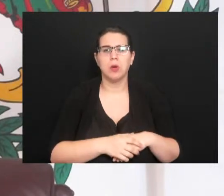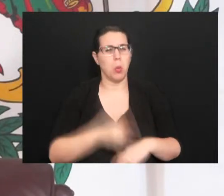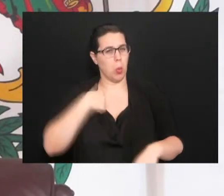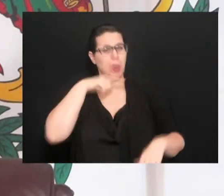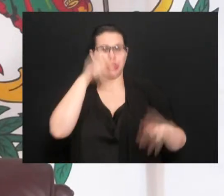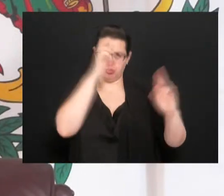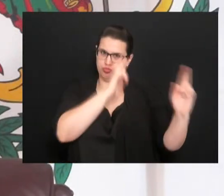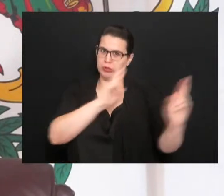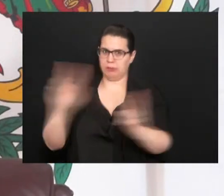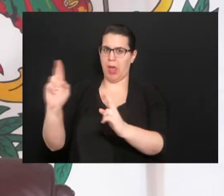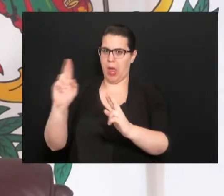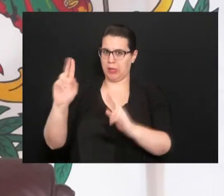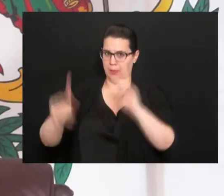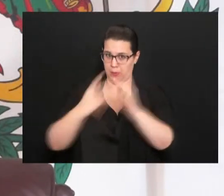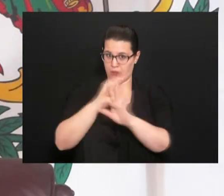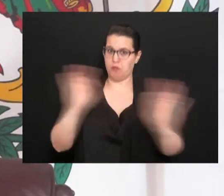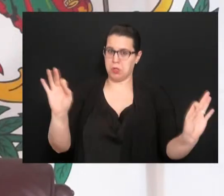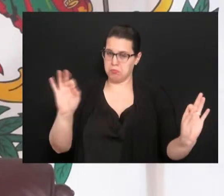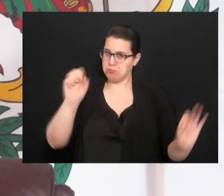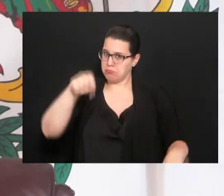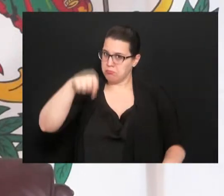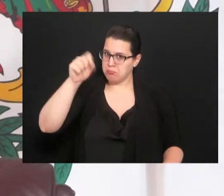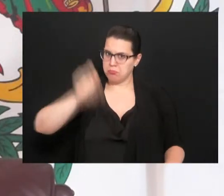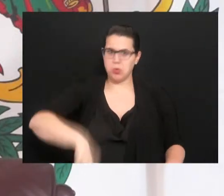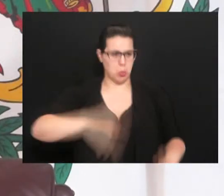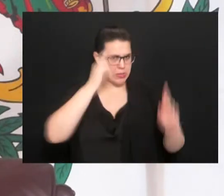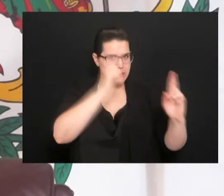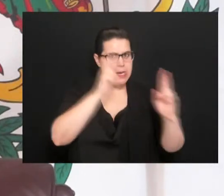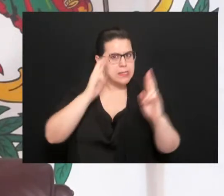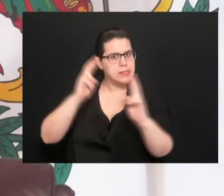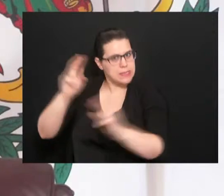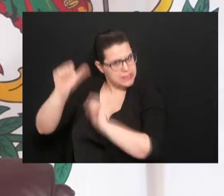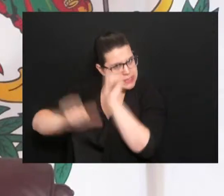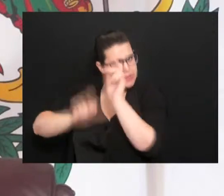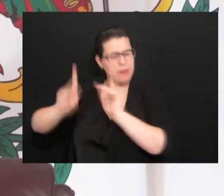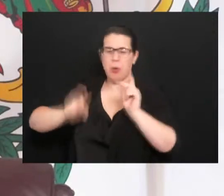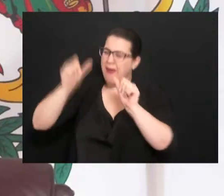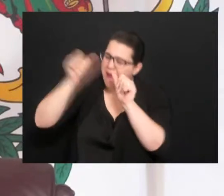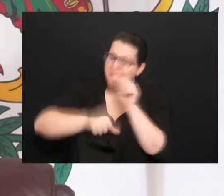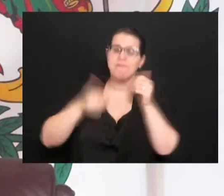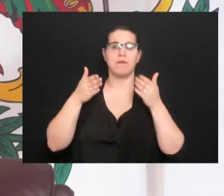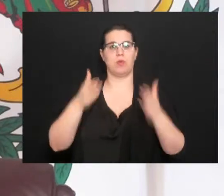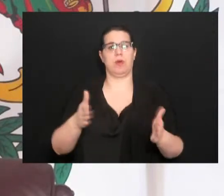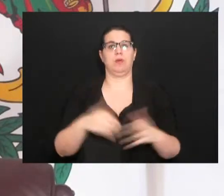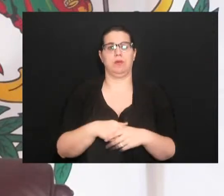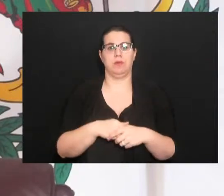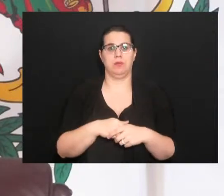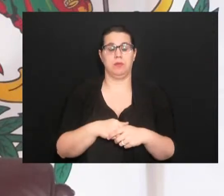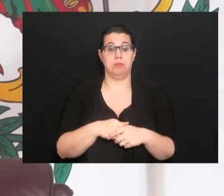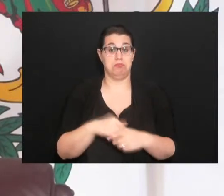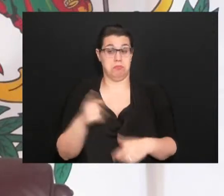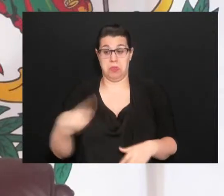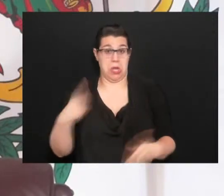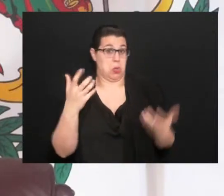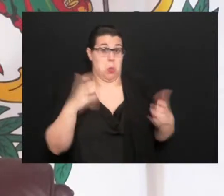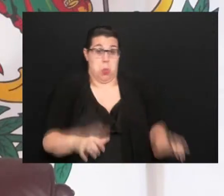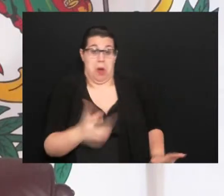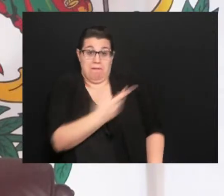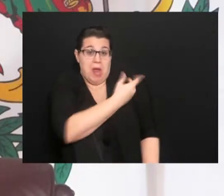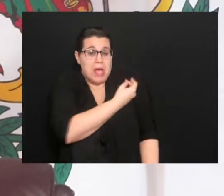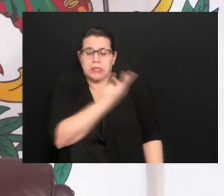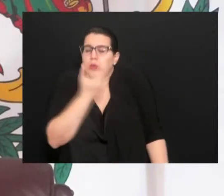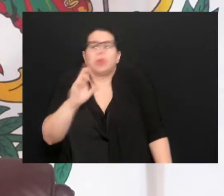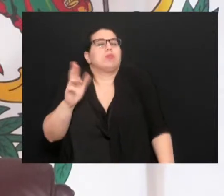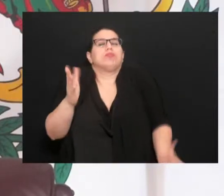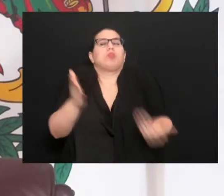We should be respectful of others in every way. Every way, if they decide not to be vaccinated or whatever it